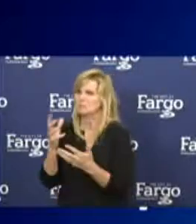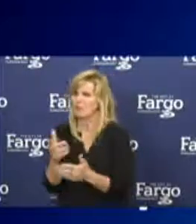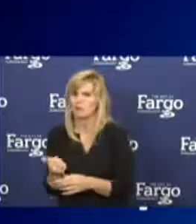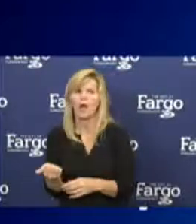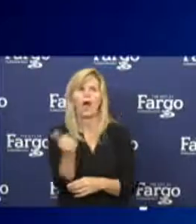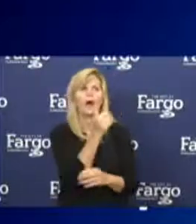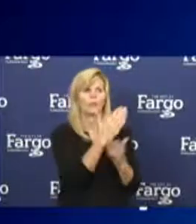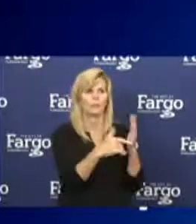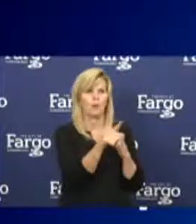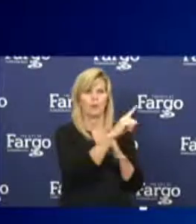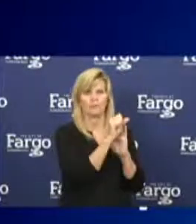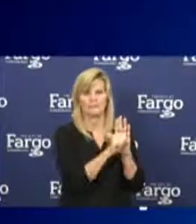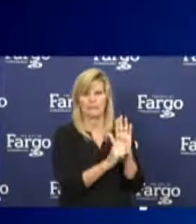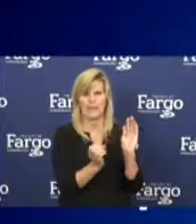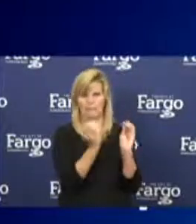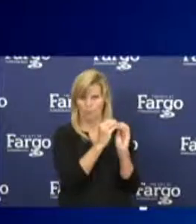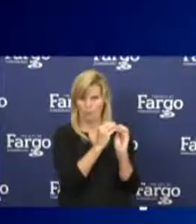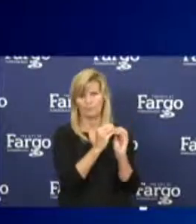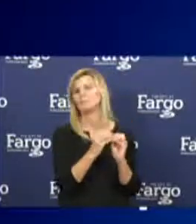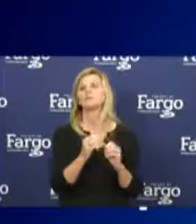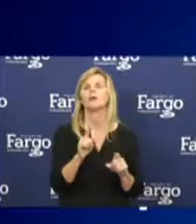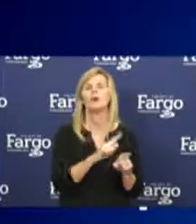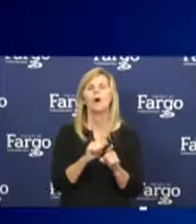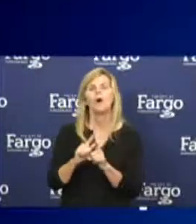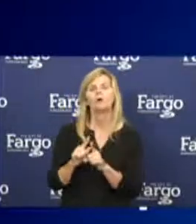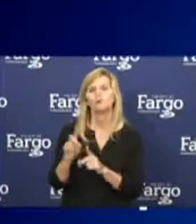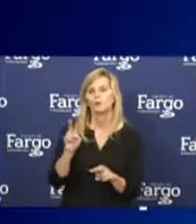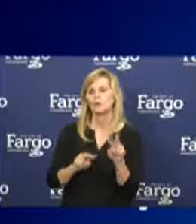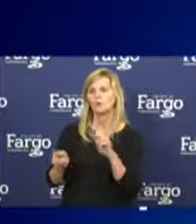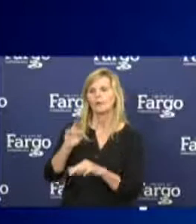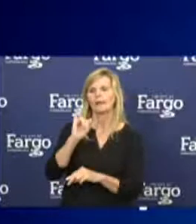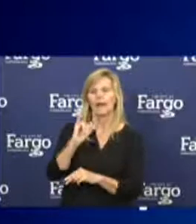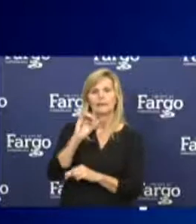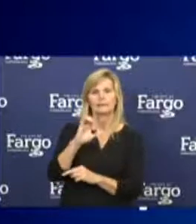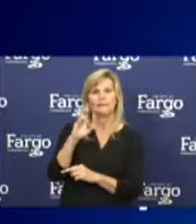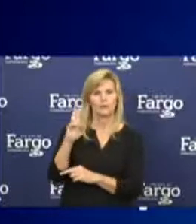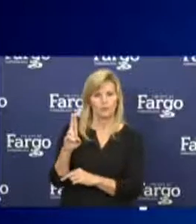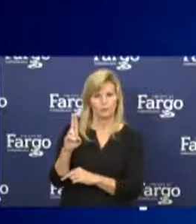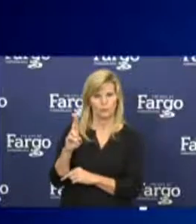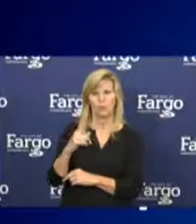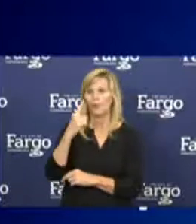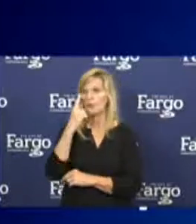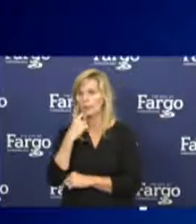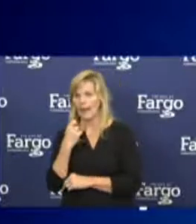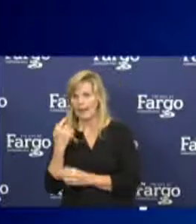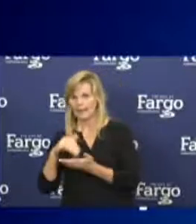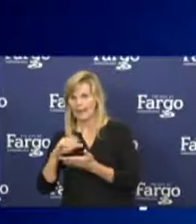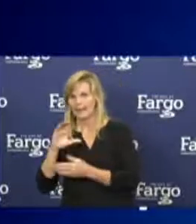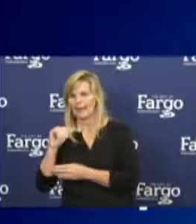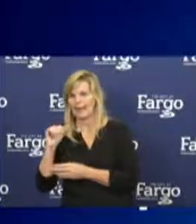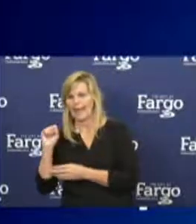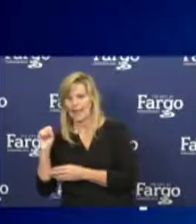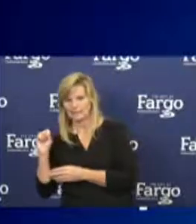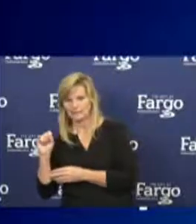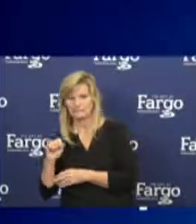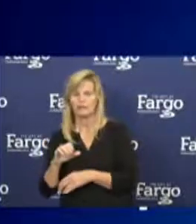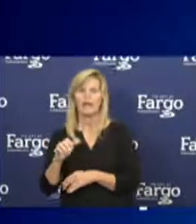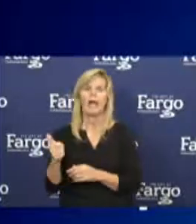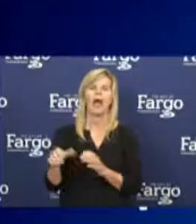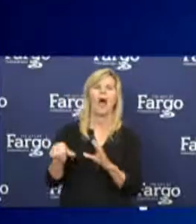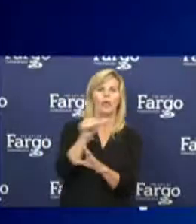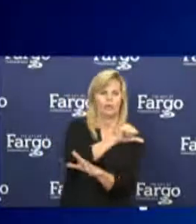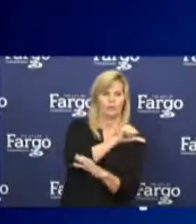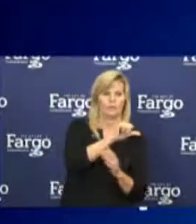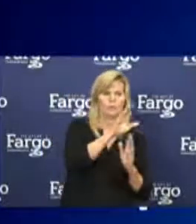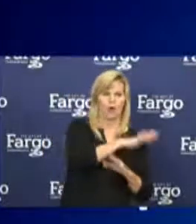state at this point. Similarly, we look at ICU admissions. Red again in Cass, gray in outside of Cass